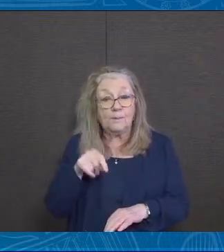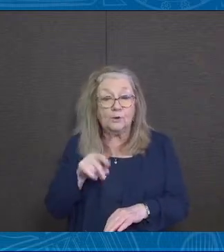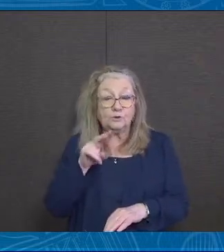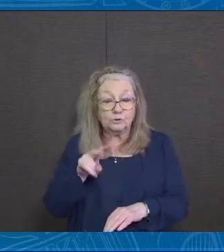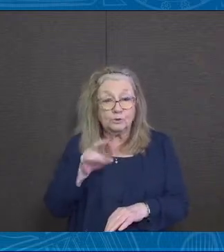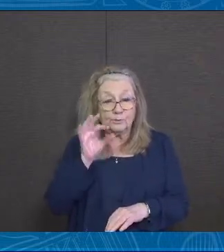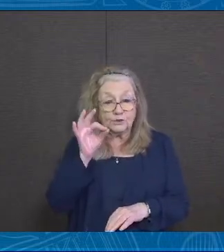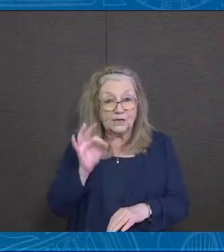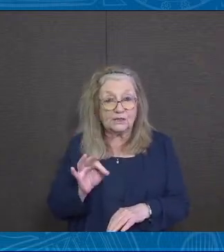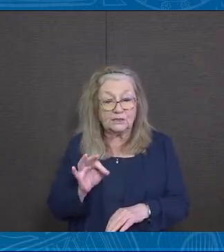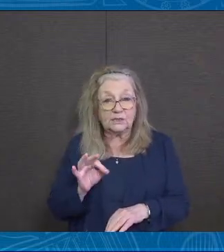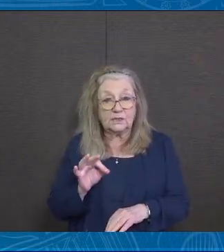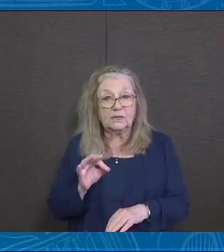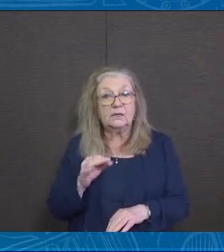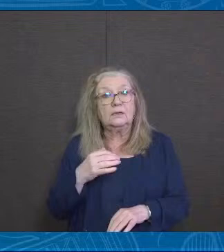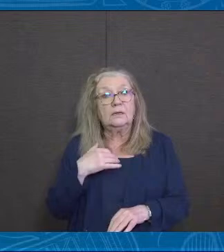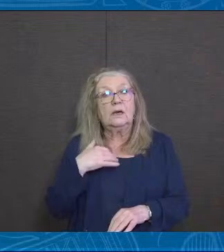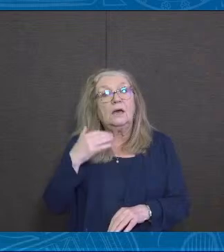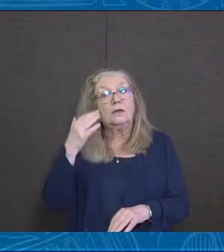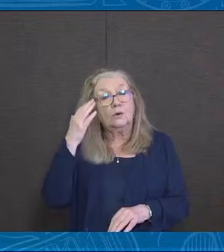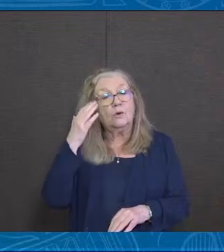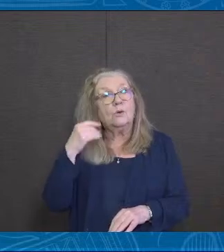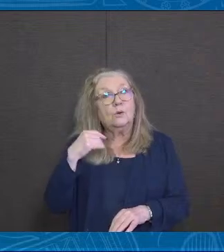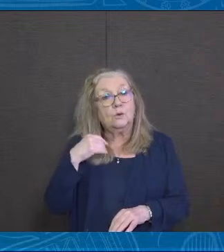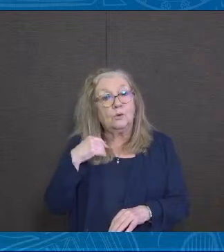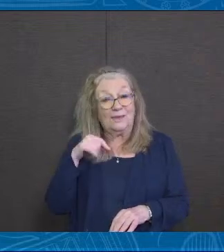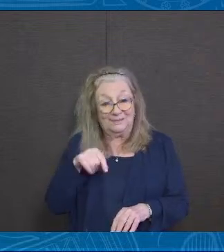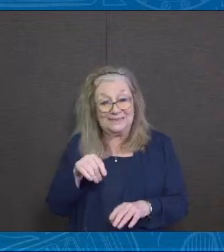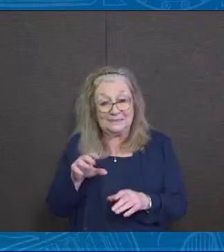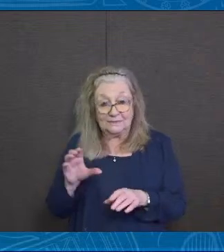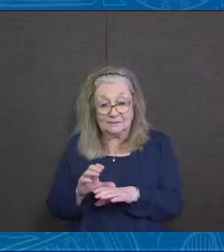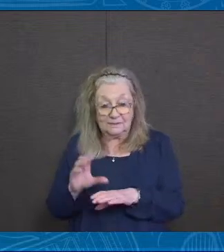And I'm glad to note that from its allocation,